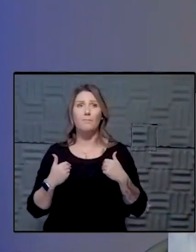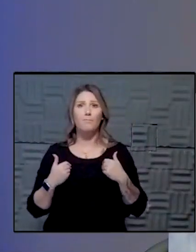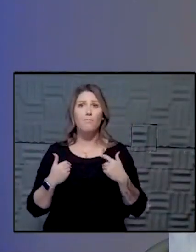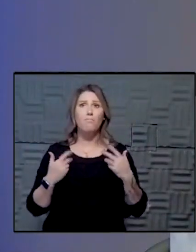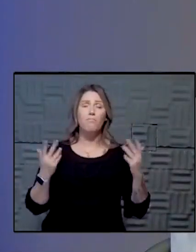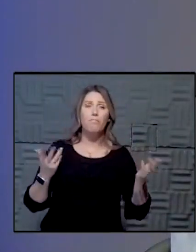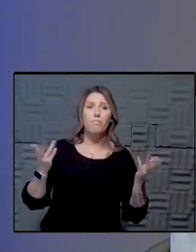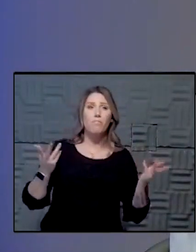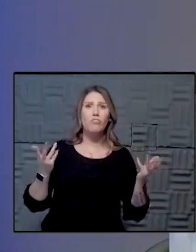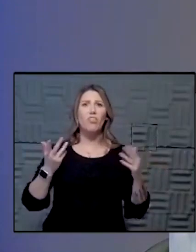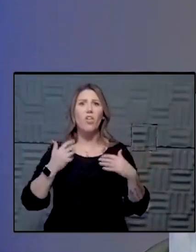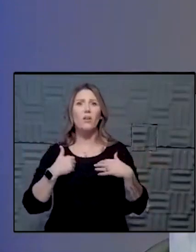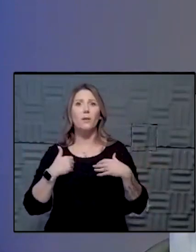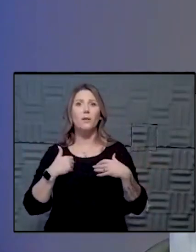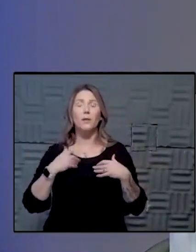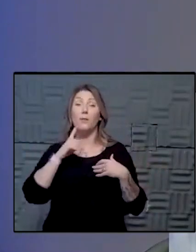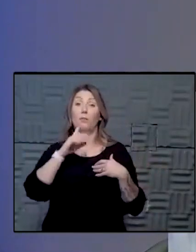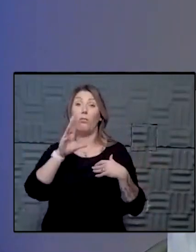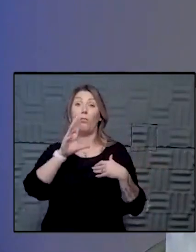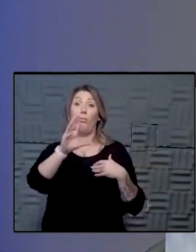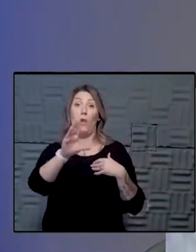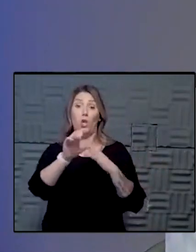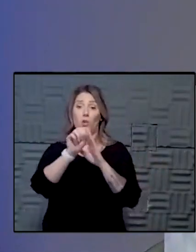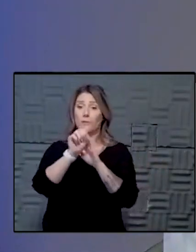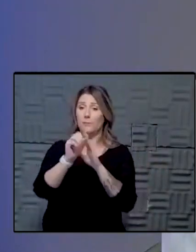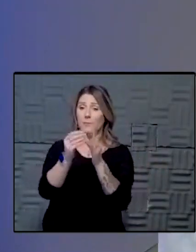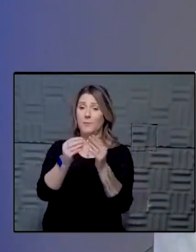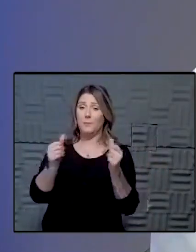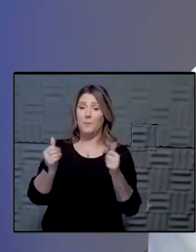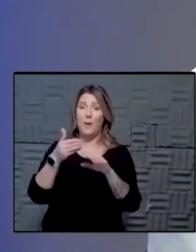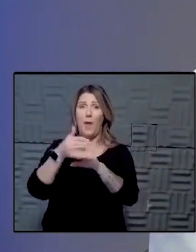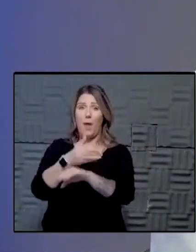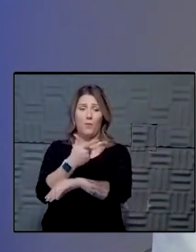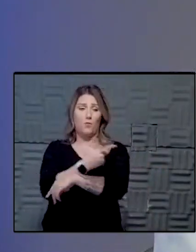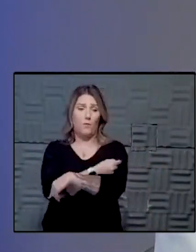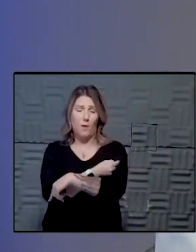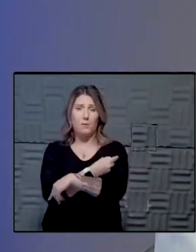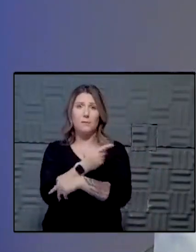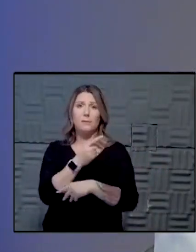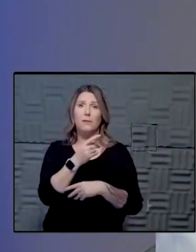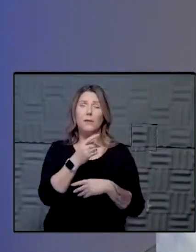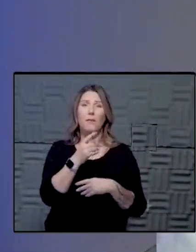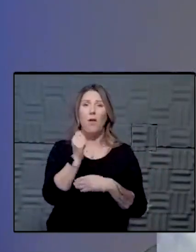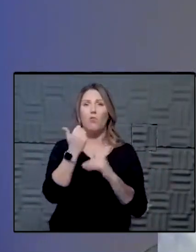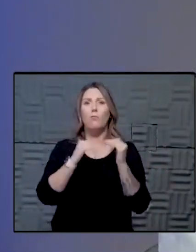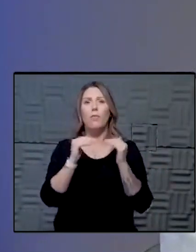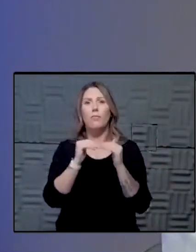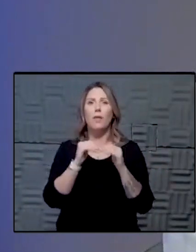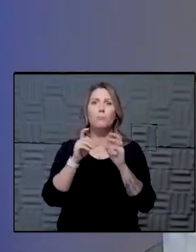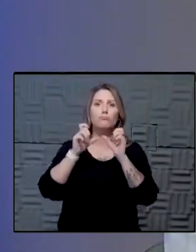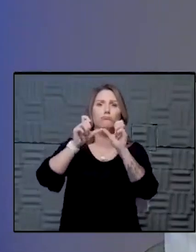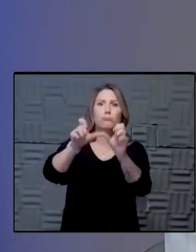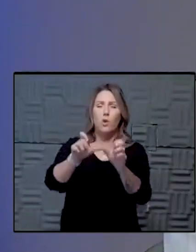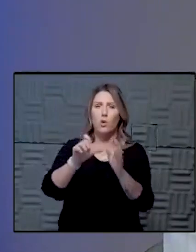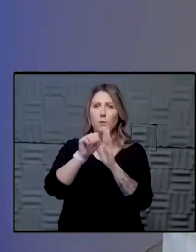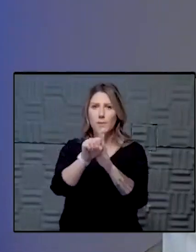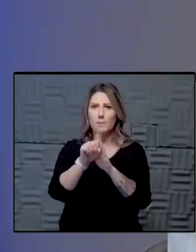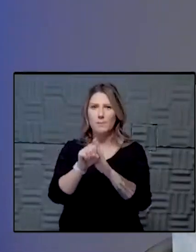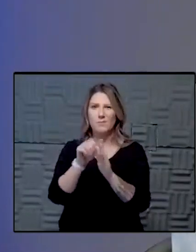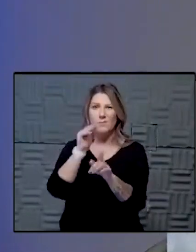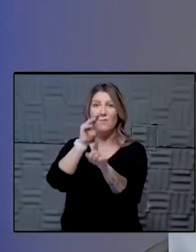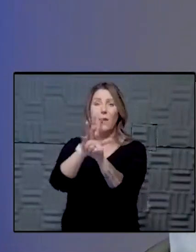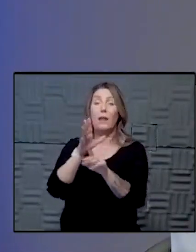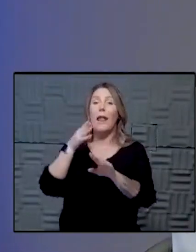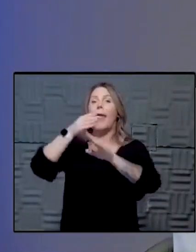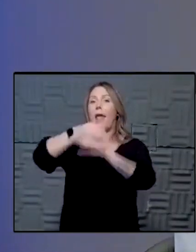resolution to their long-haul symptoms after vaccination than I have about long-haul symptoms after getting infected after vaccination. I'm So gonna- I'm sure